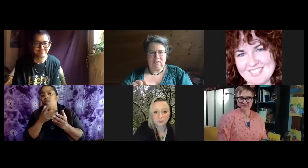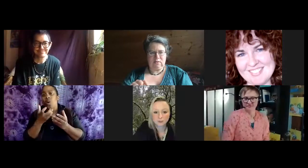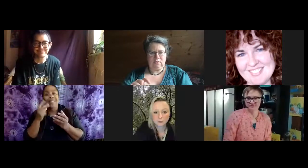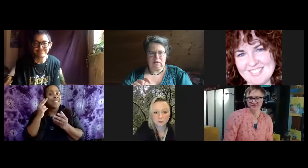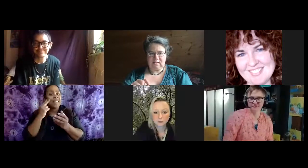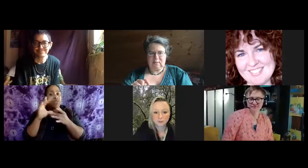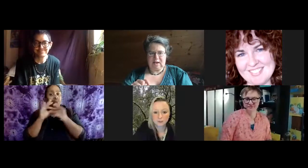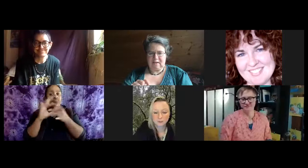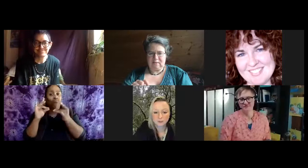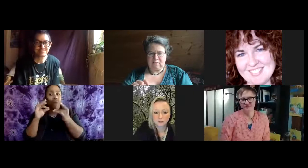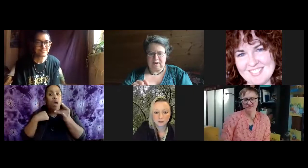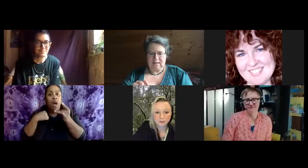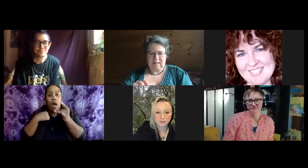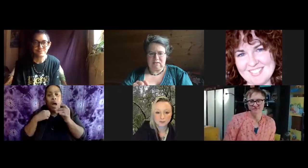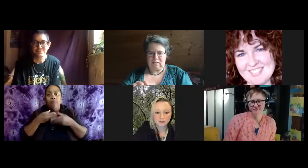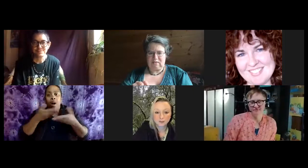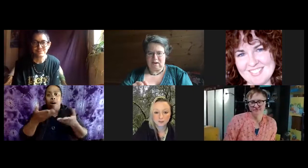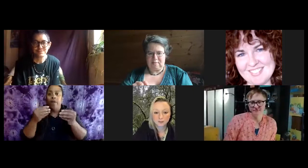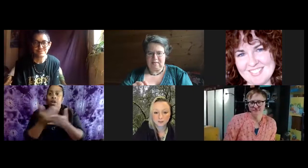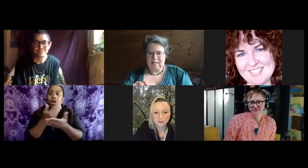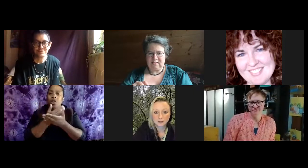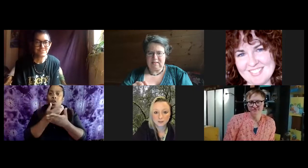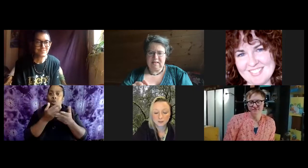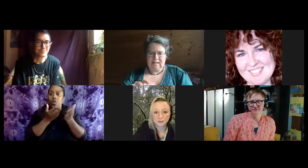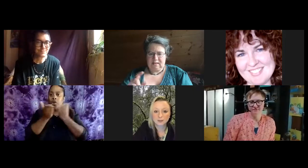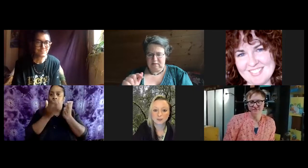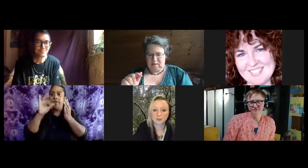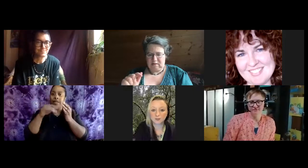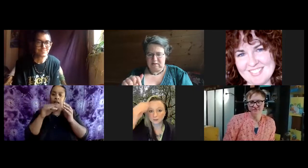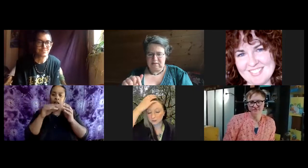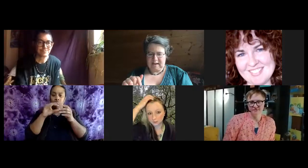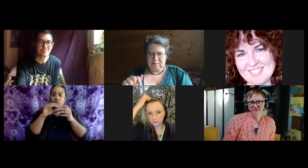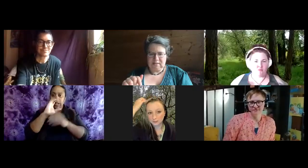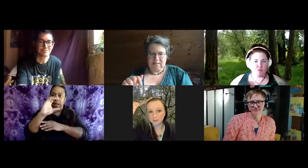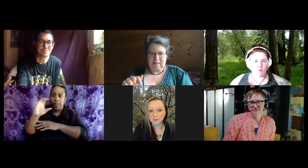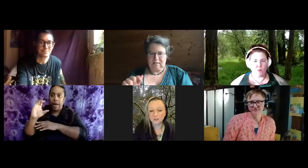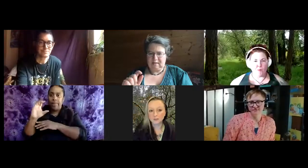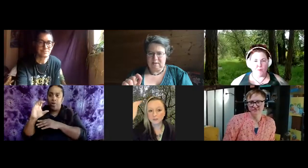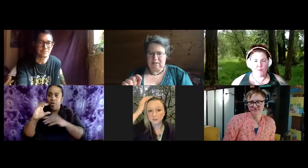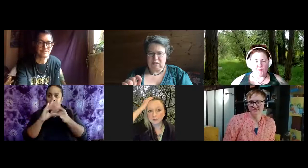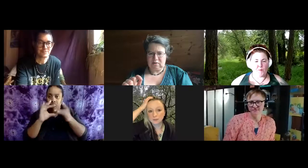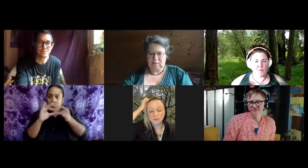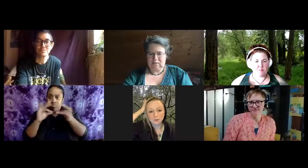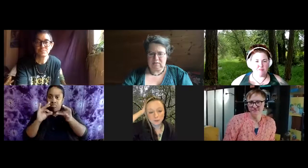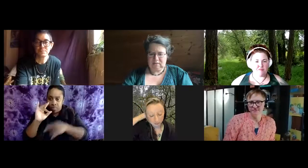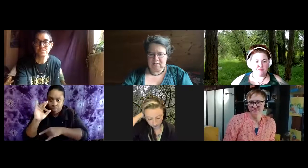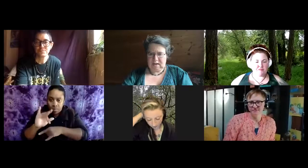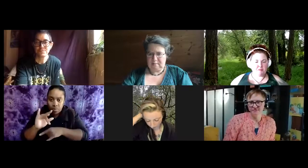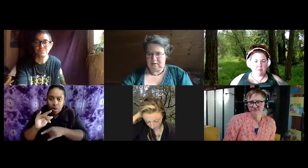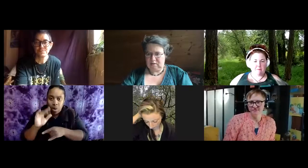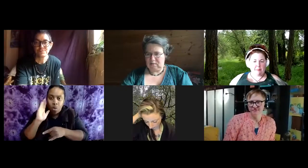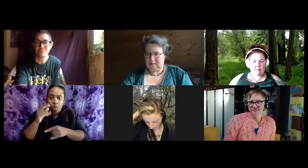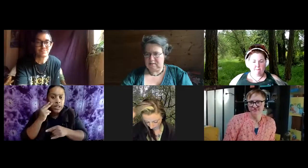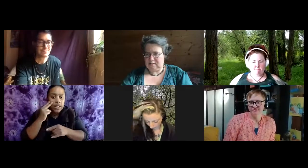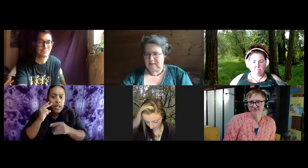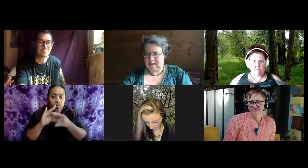there's a new service that we have that's running that's transcribing everything. If you go to closed caption and click maybe show, I'm